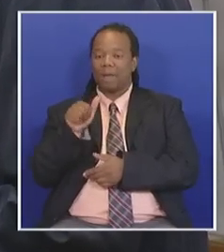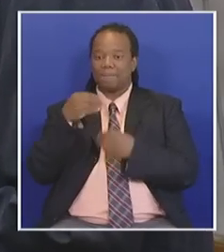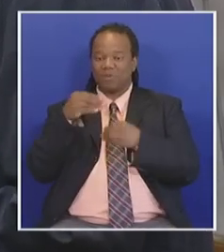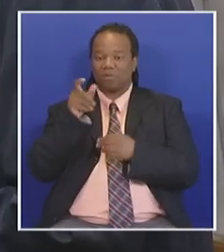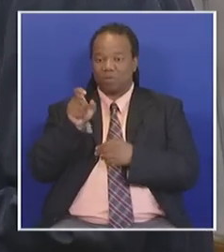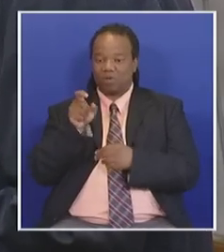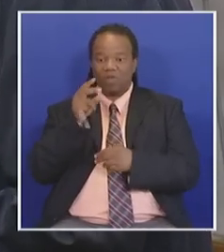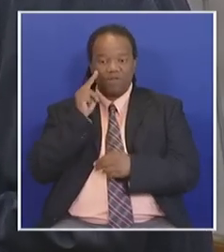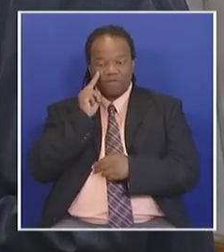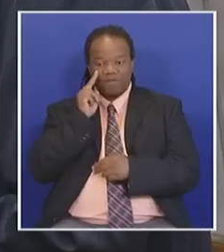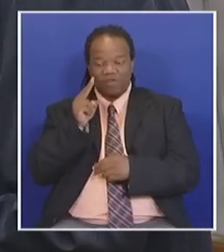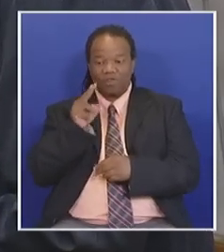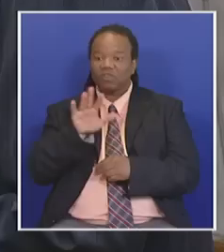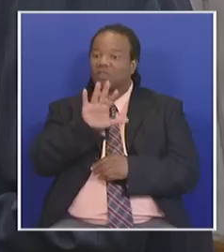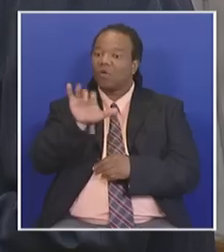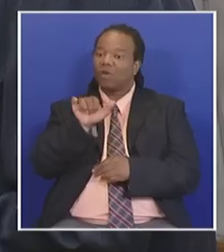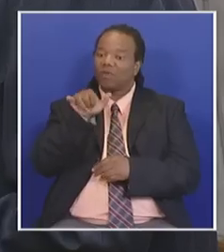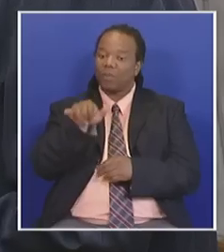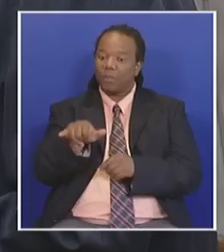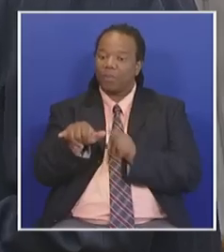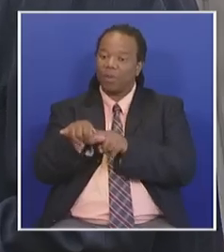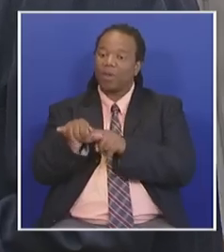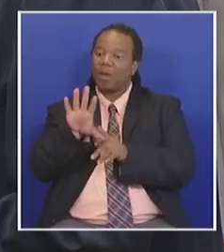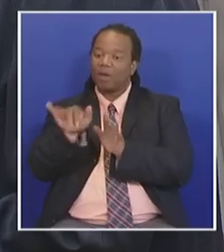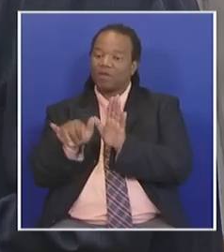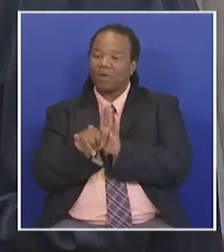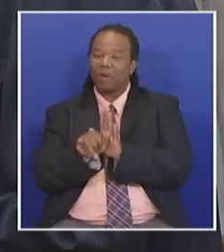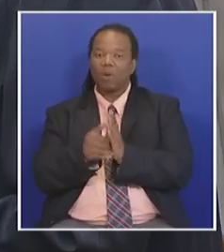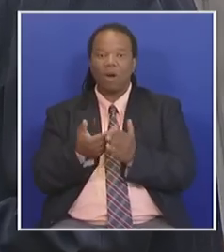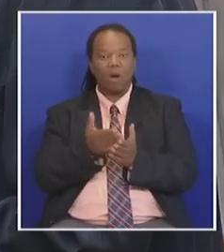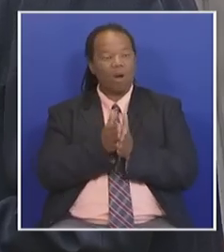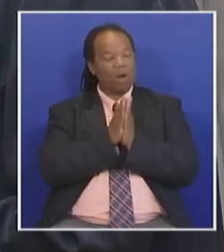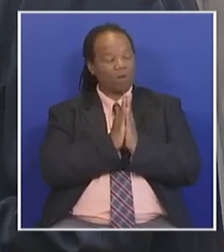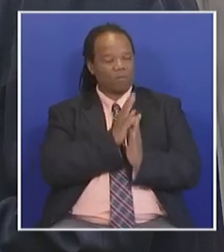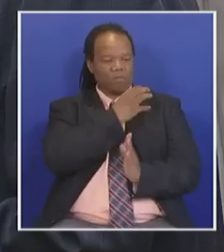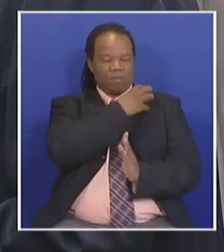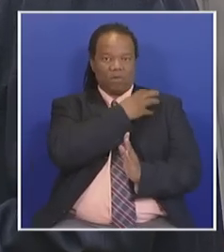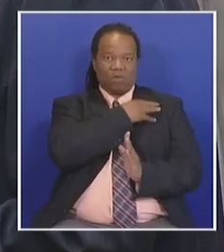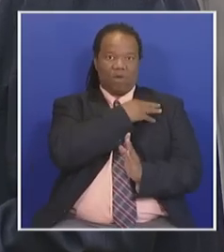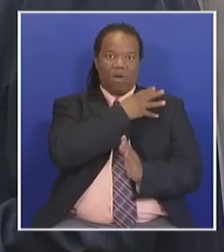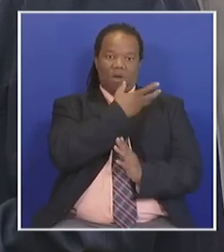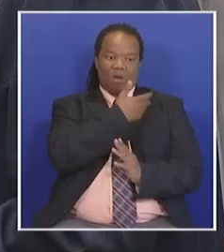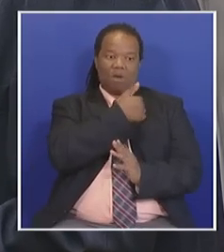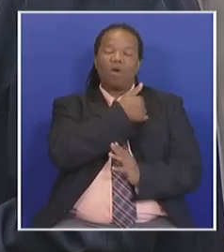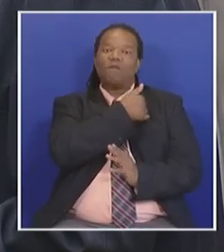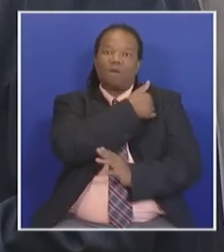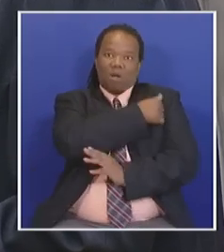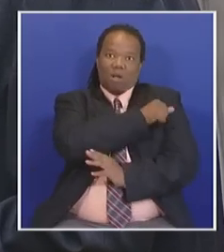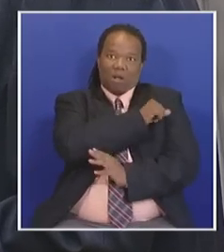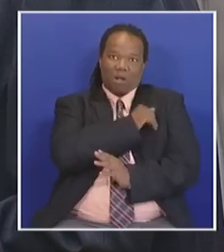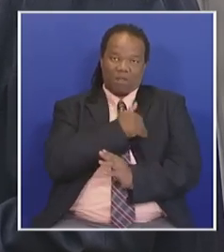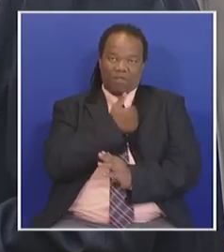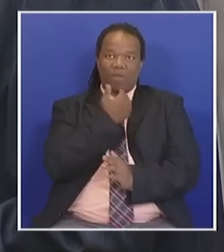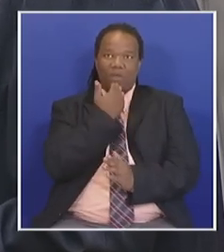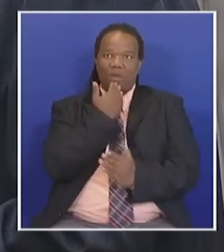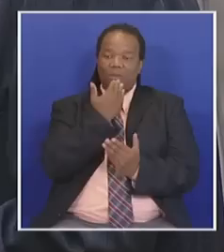the Zika virus, that this House calls upon Minister Motsoaledi to present interventionist plans to the NCOP for the purpose of